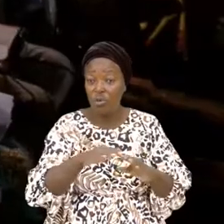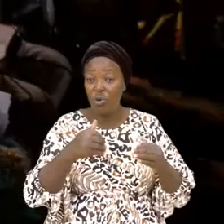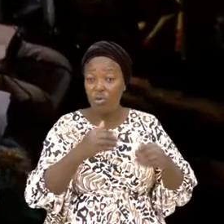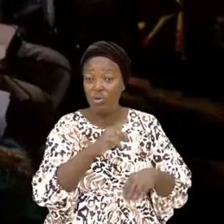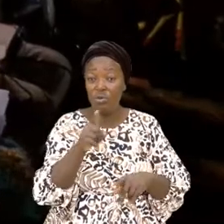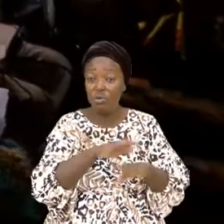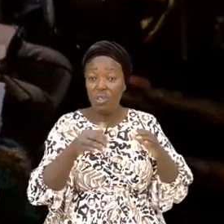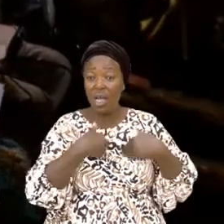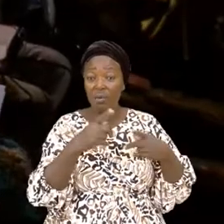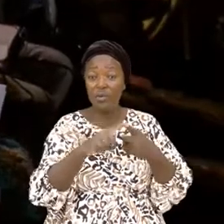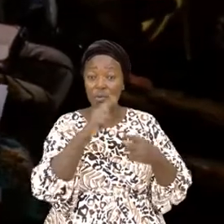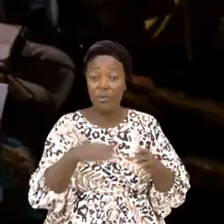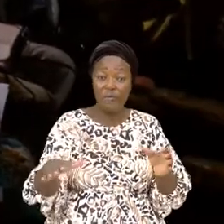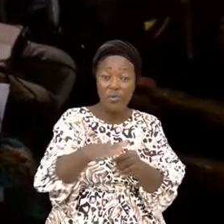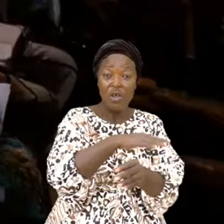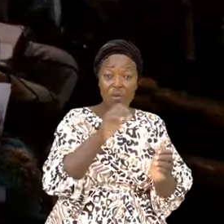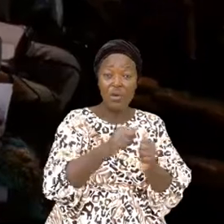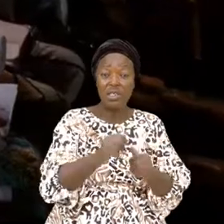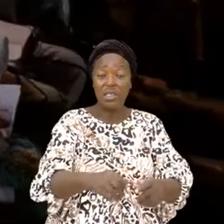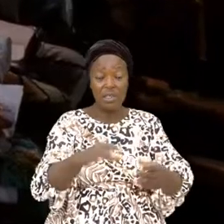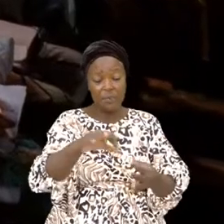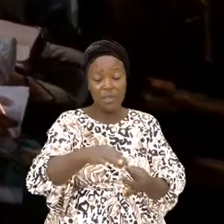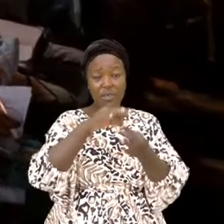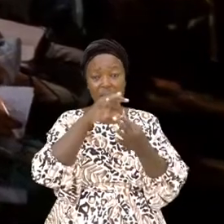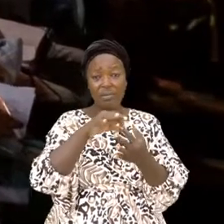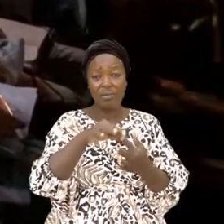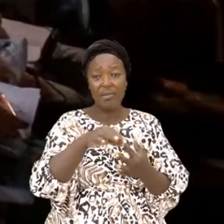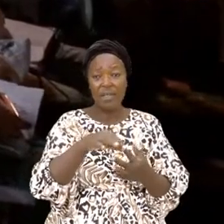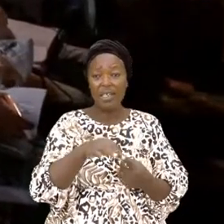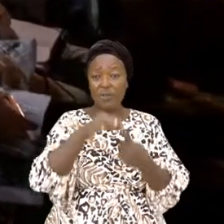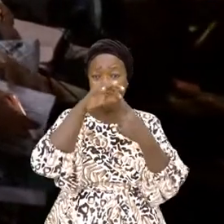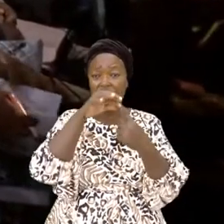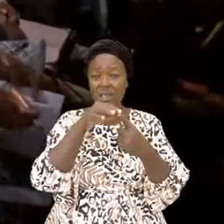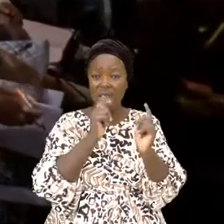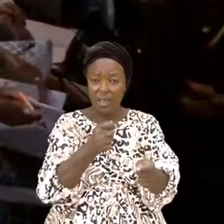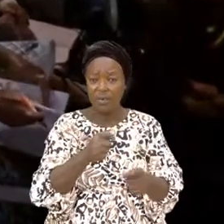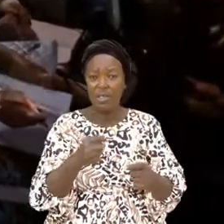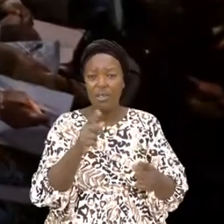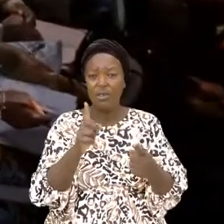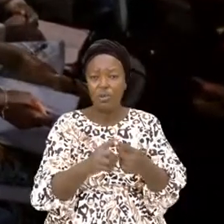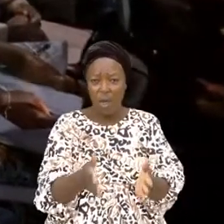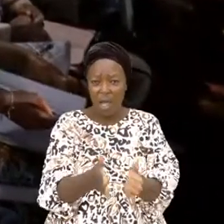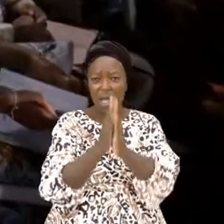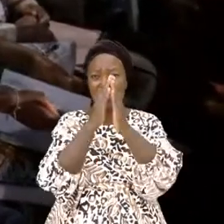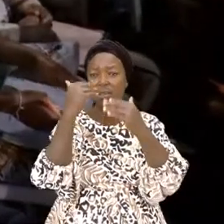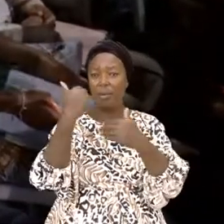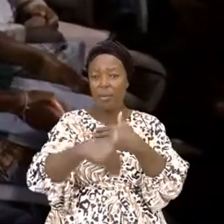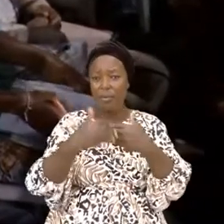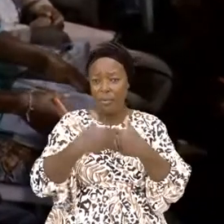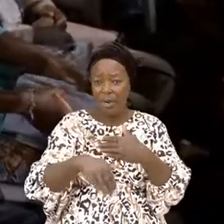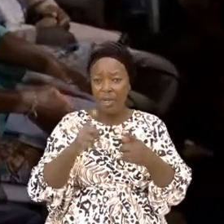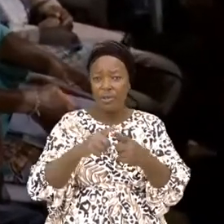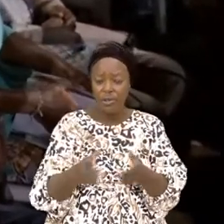endowed with a special gift to ask bread, to